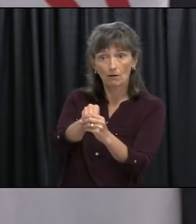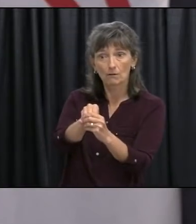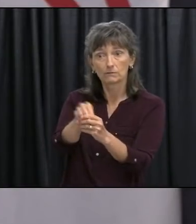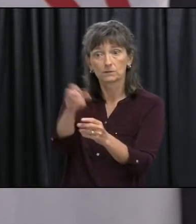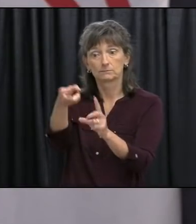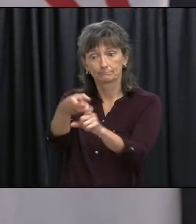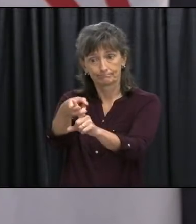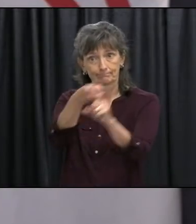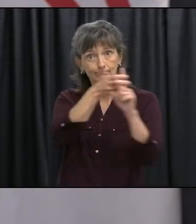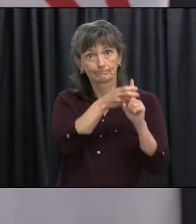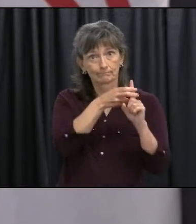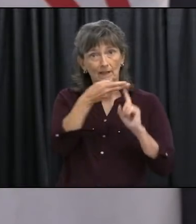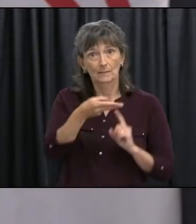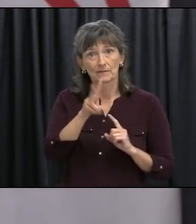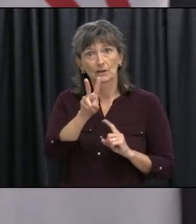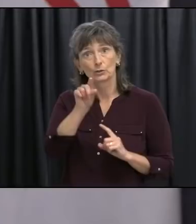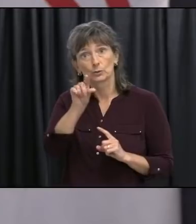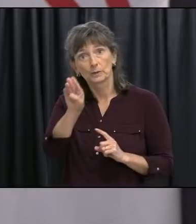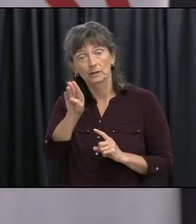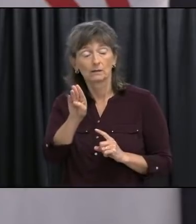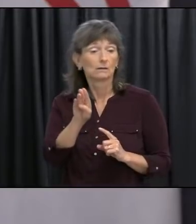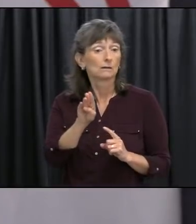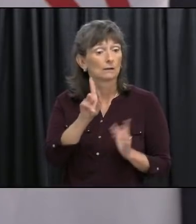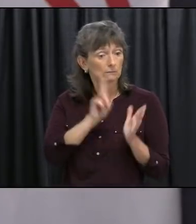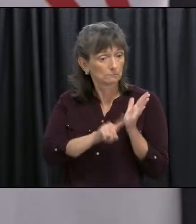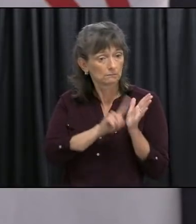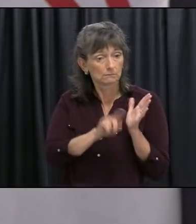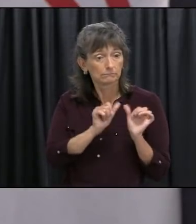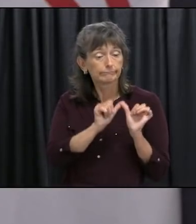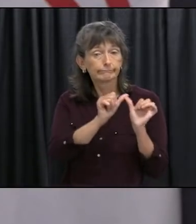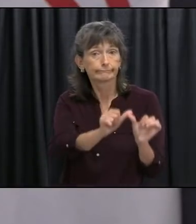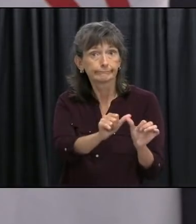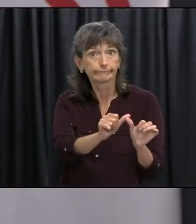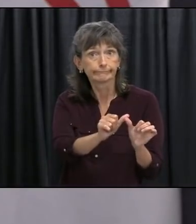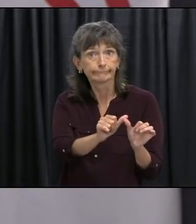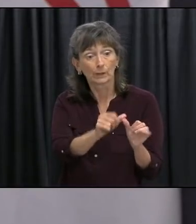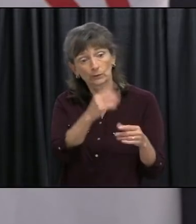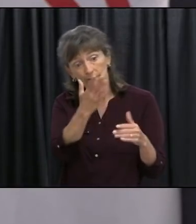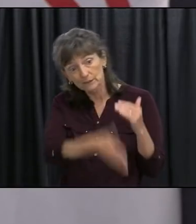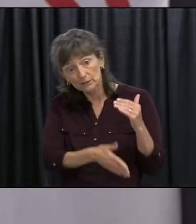started, and we'll have more information once this investigation is completed.